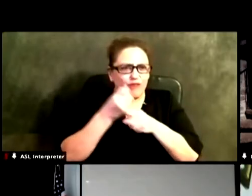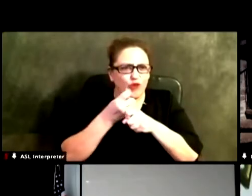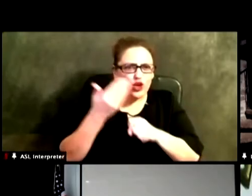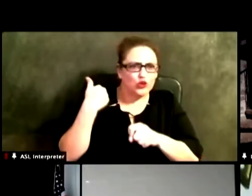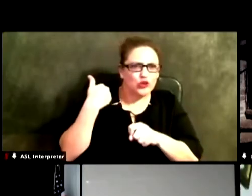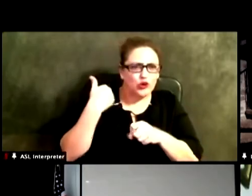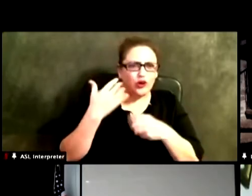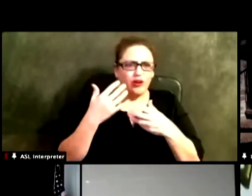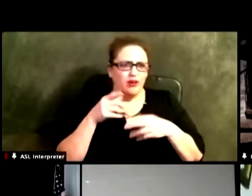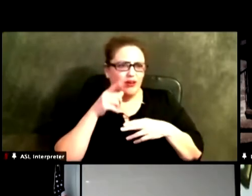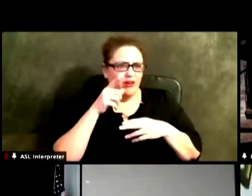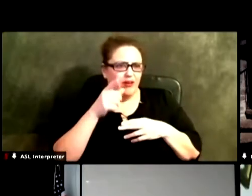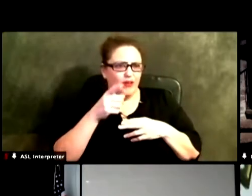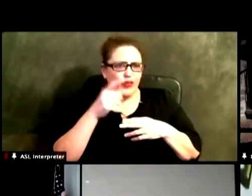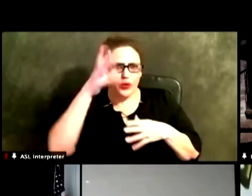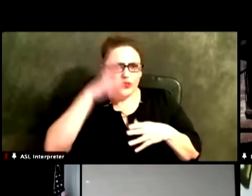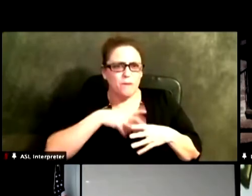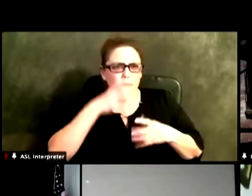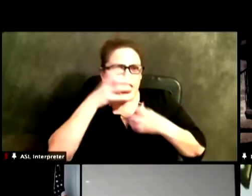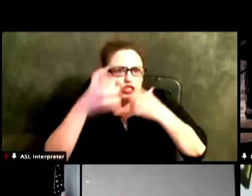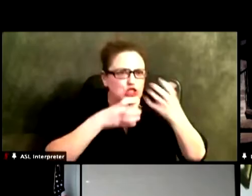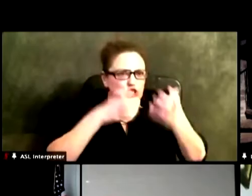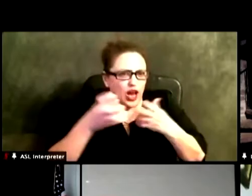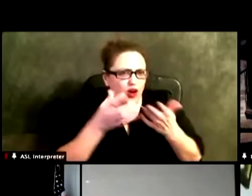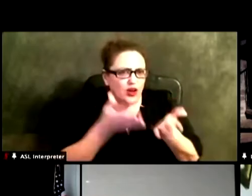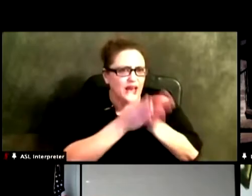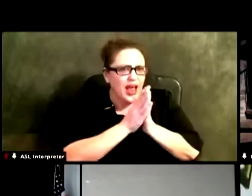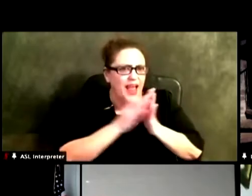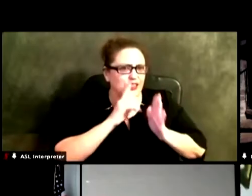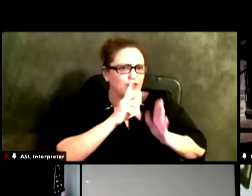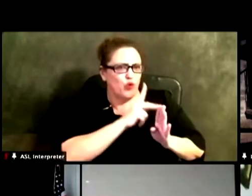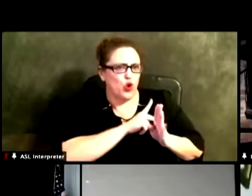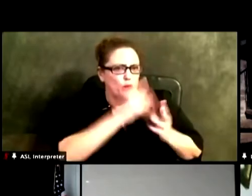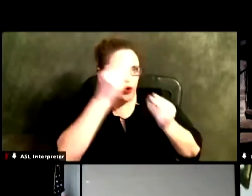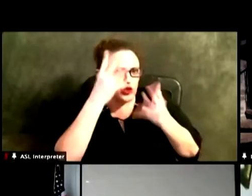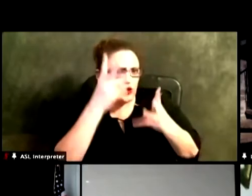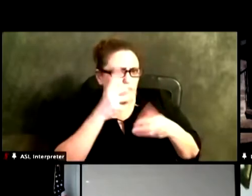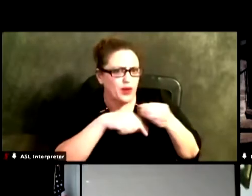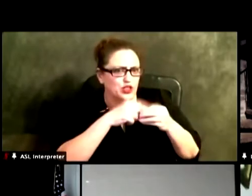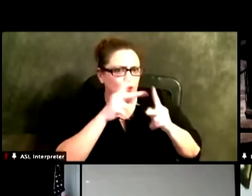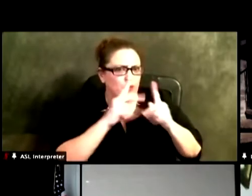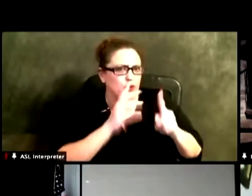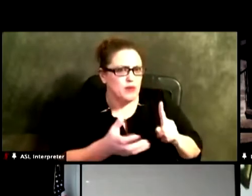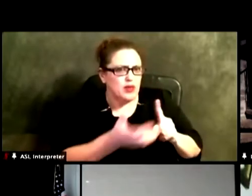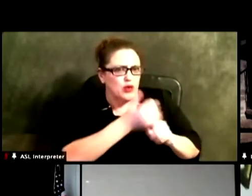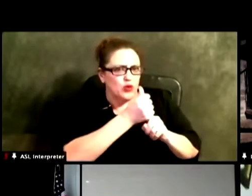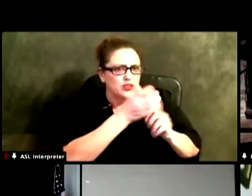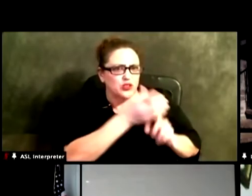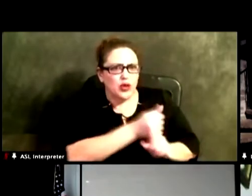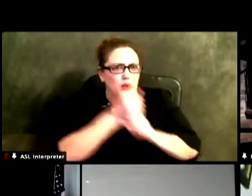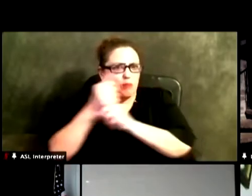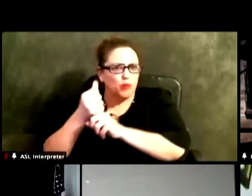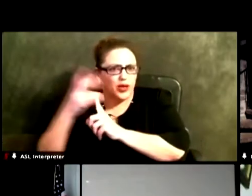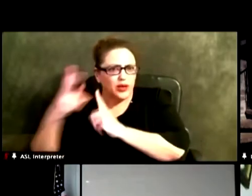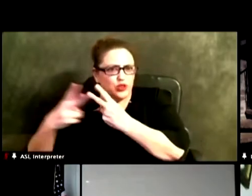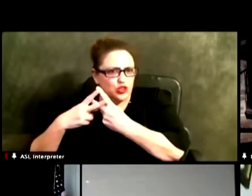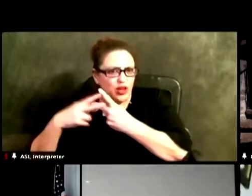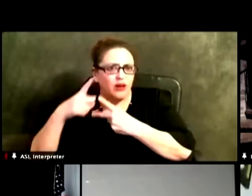personally identifiable information of the homeless folks being arrested so he can offer them assistance in jail. He ends up being arrested too. It was a total